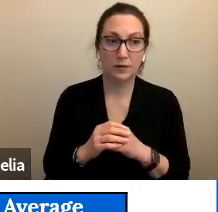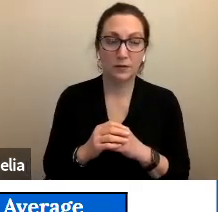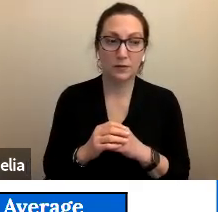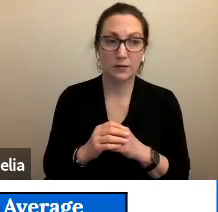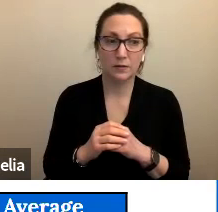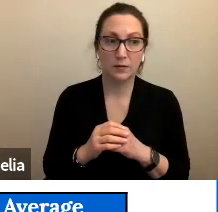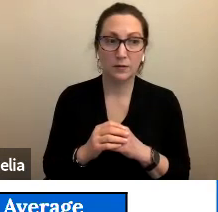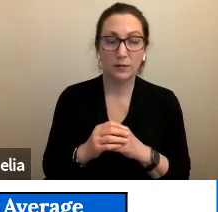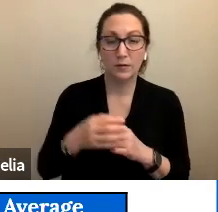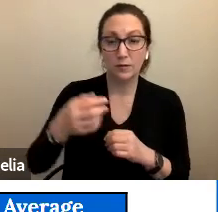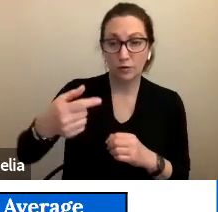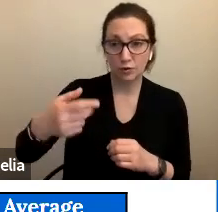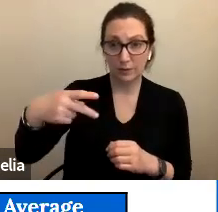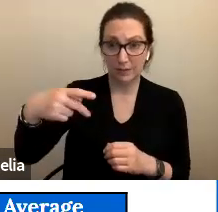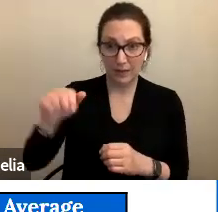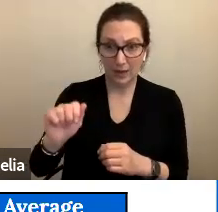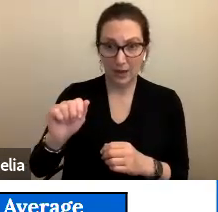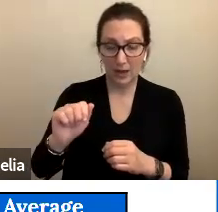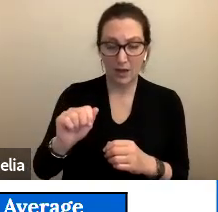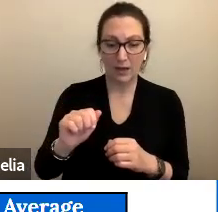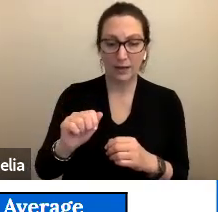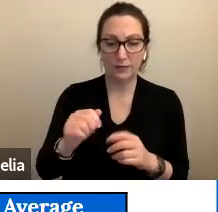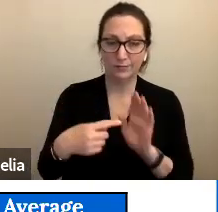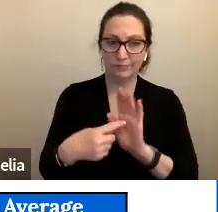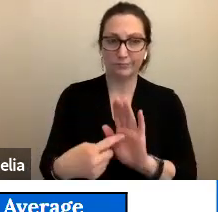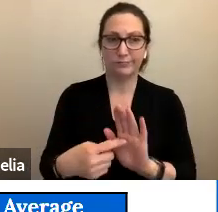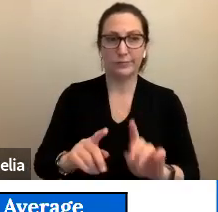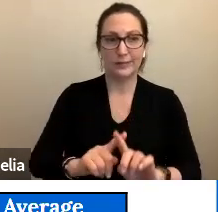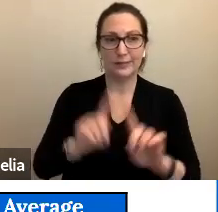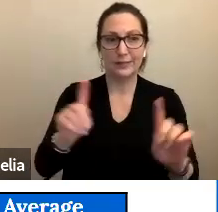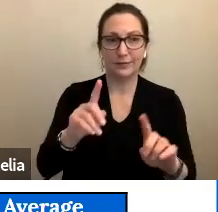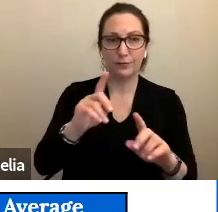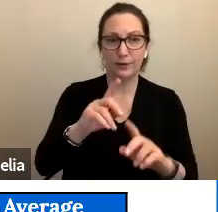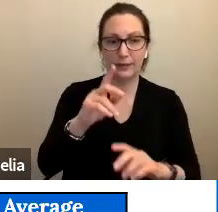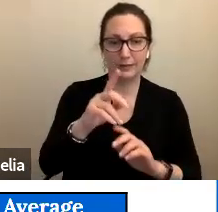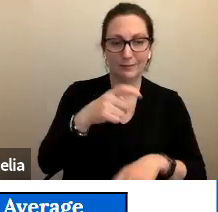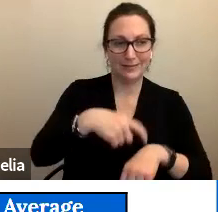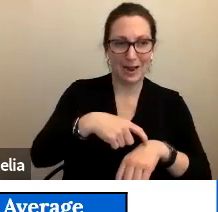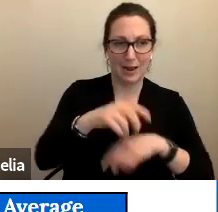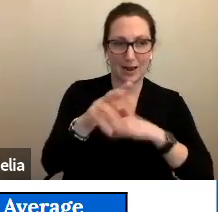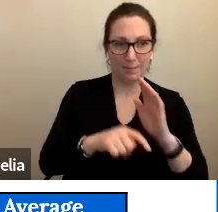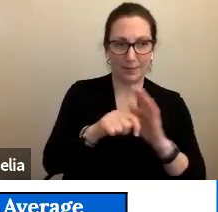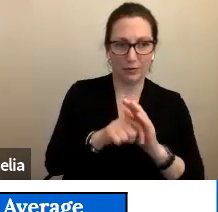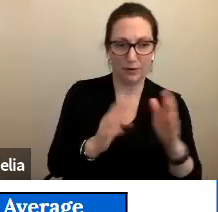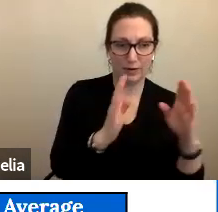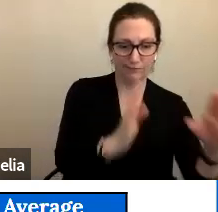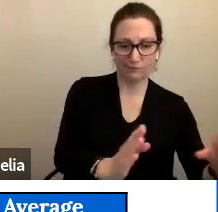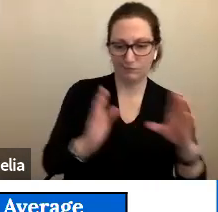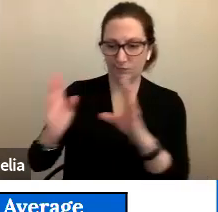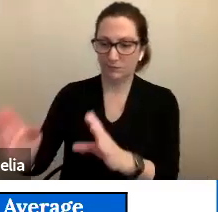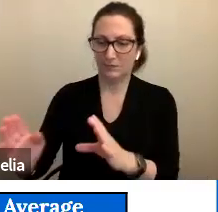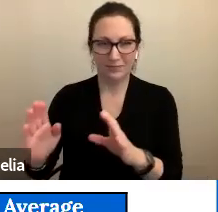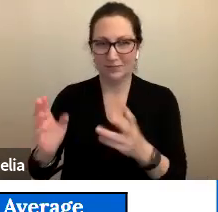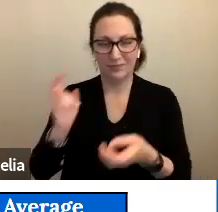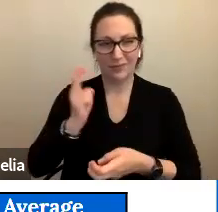GPAs represent different time periods, it's hard to make that comparison. So